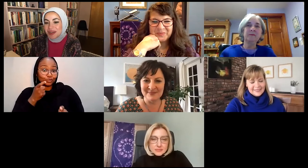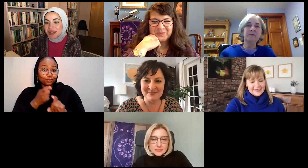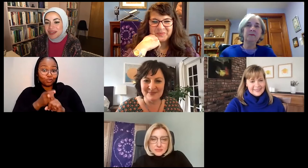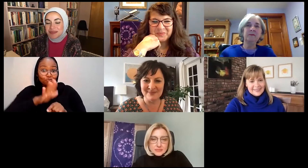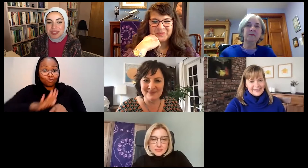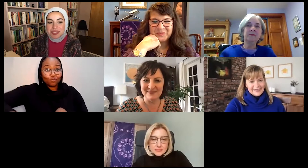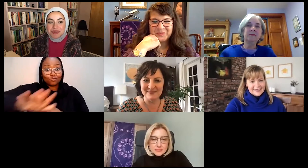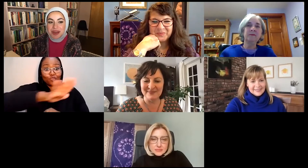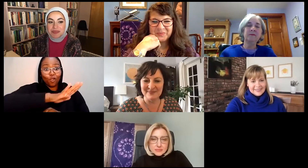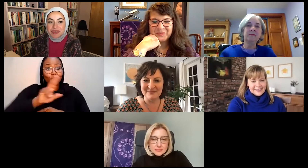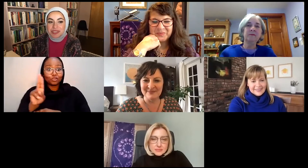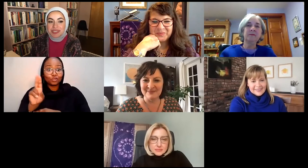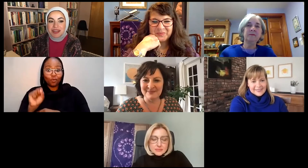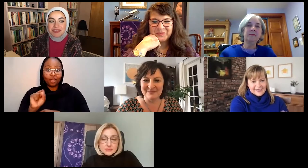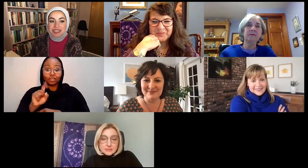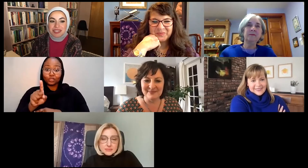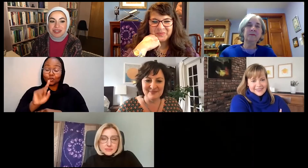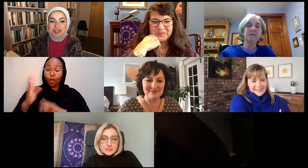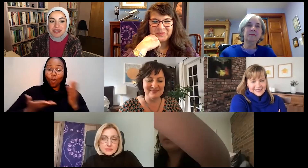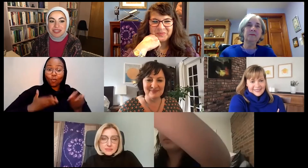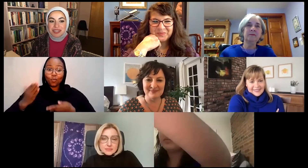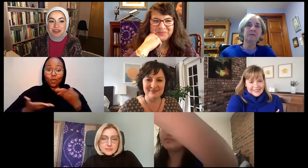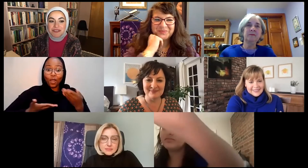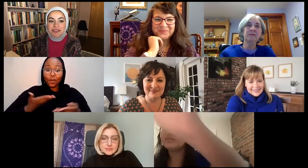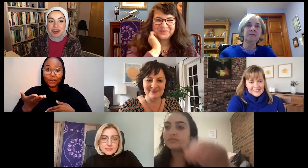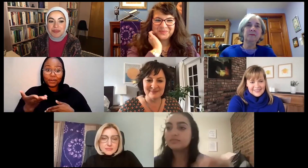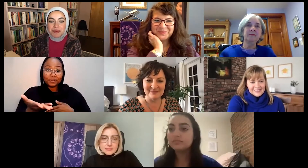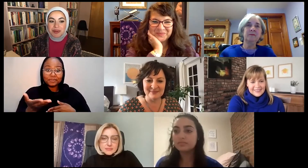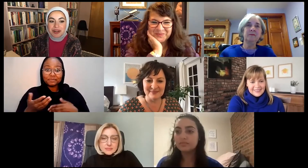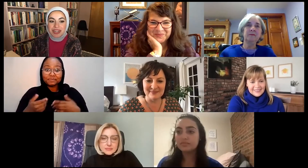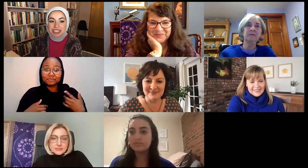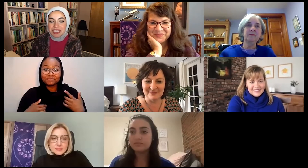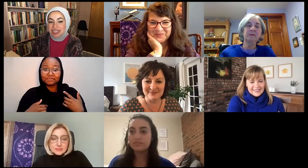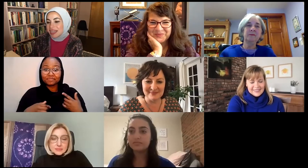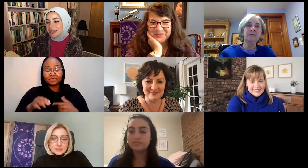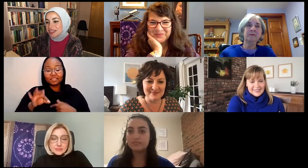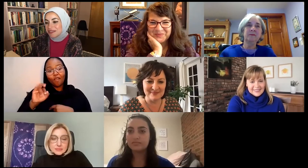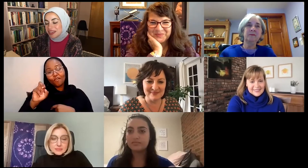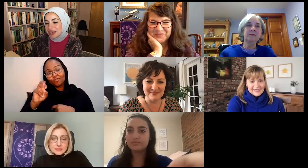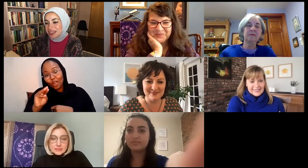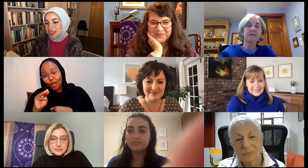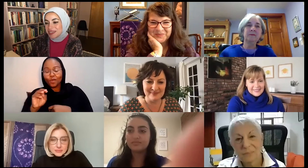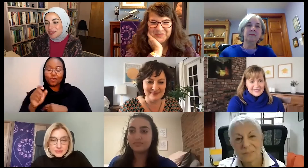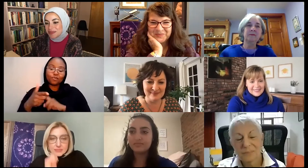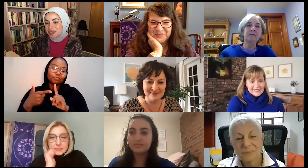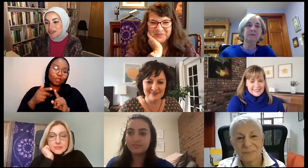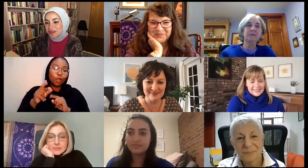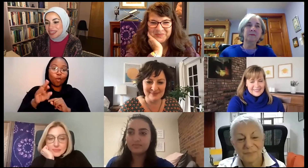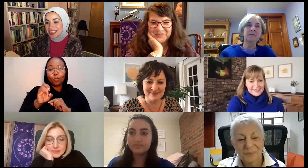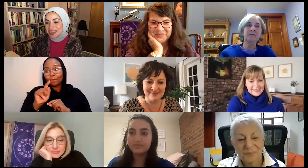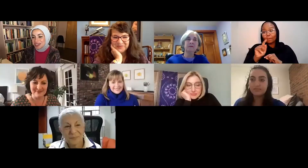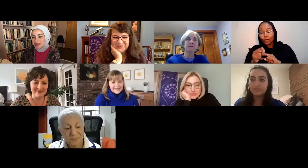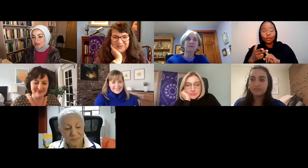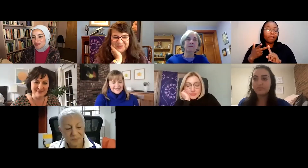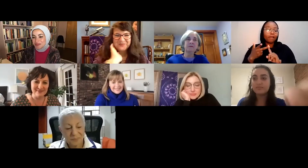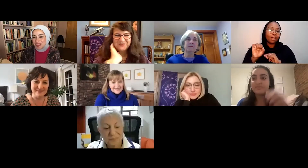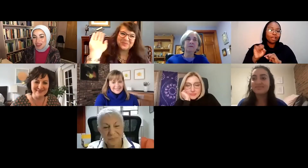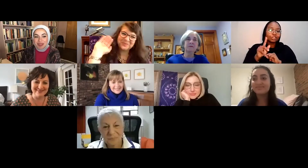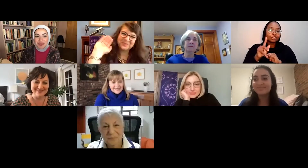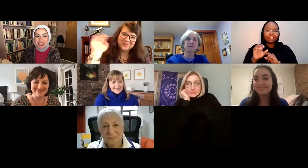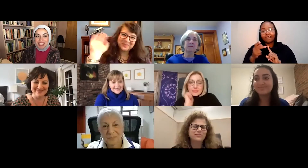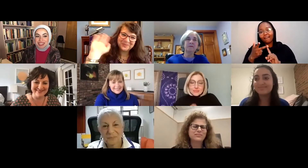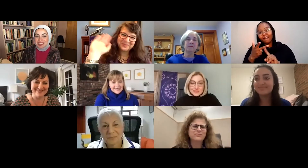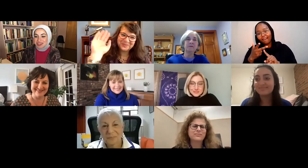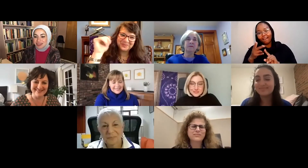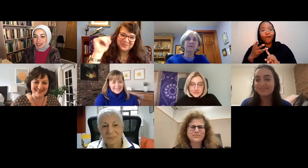You are welcome to unmute yourselves, sisters. Fern, Roberta, Sheila, and Olivia, thank you so much for being here.